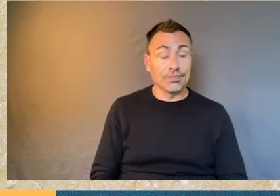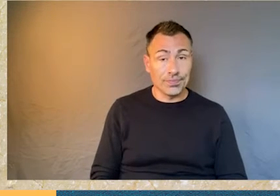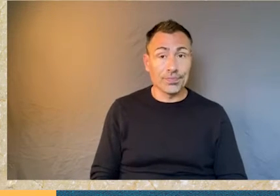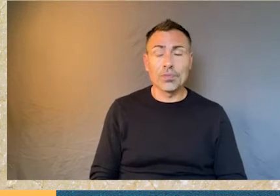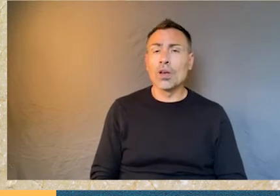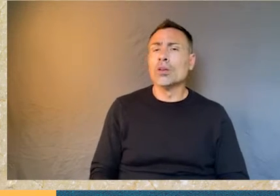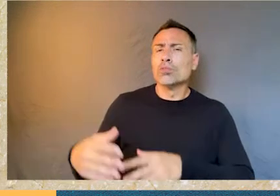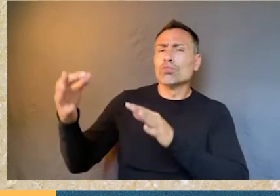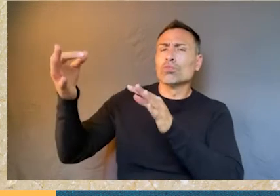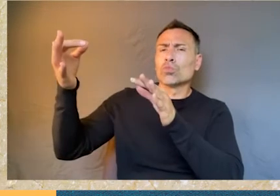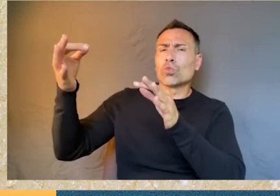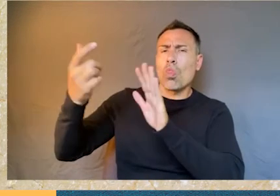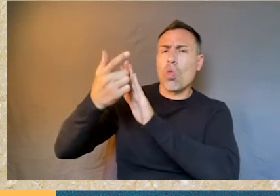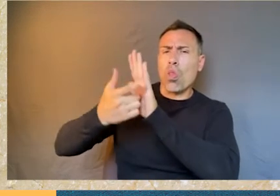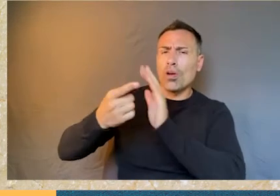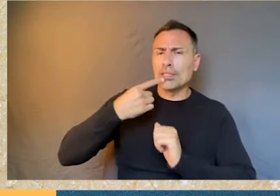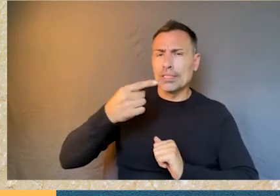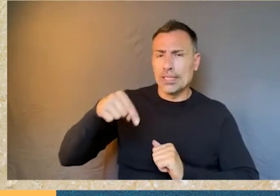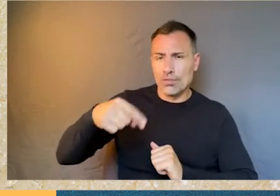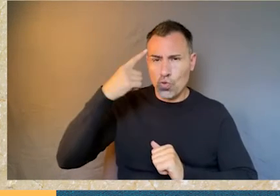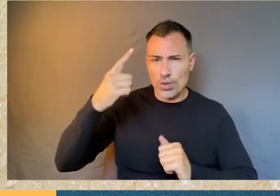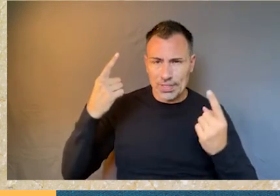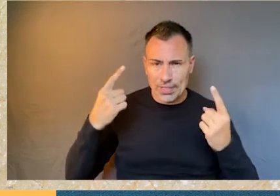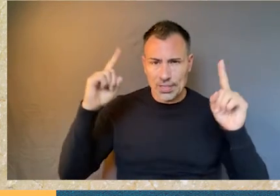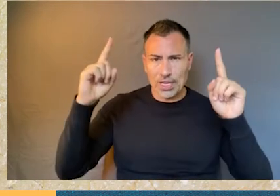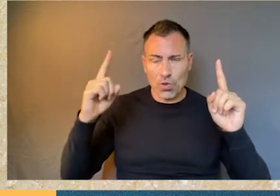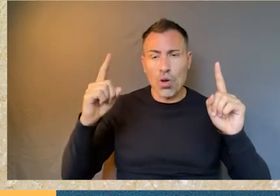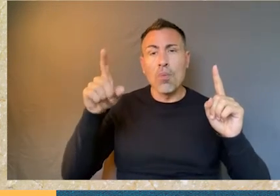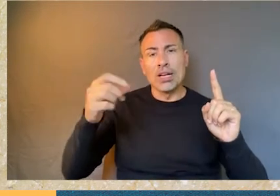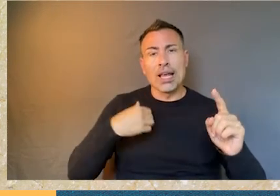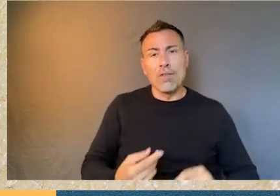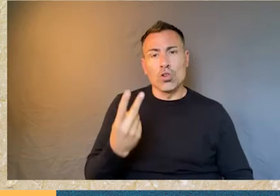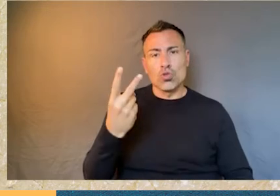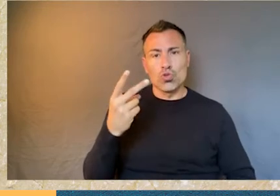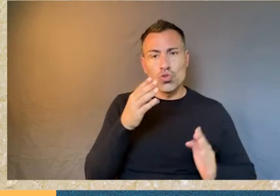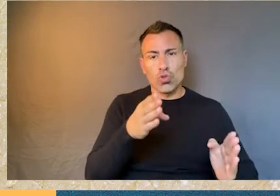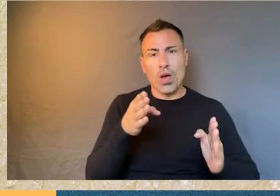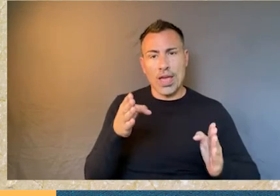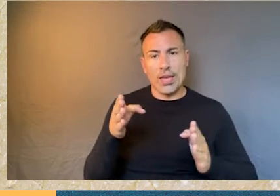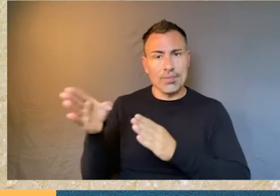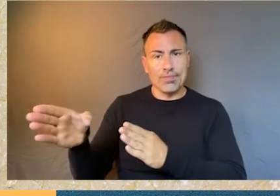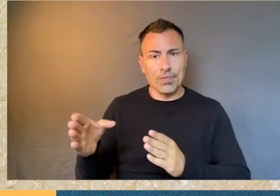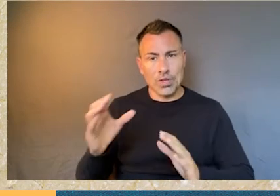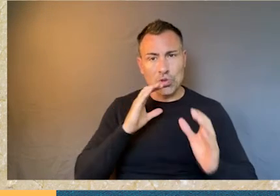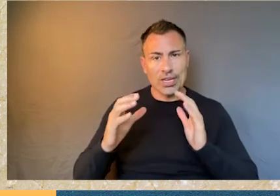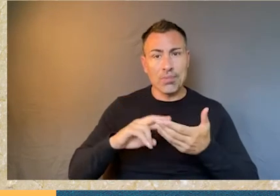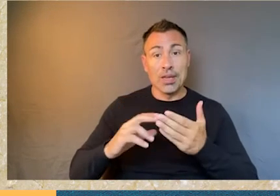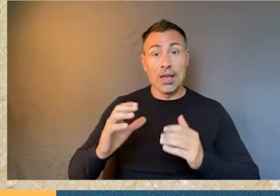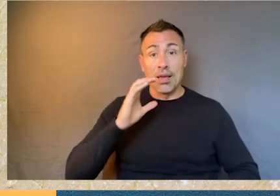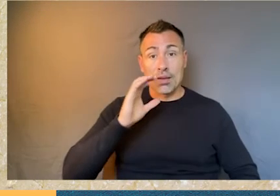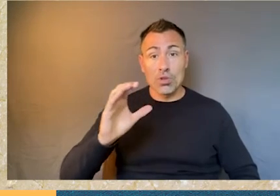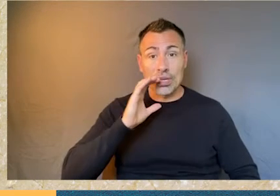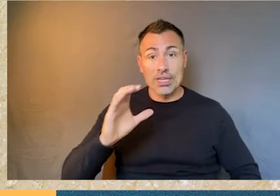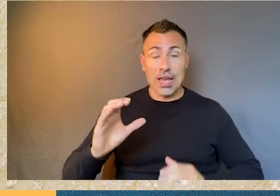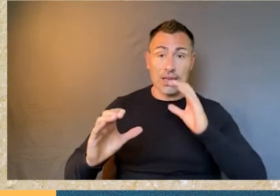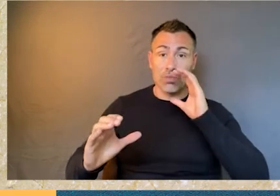effective communication, the accommodation must provide two-way communication. The person with the disability must be able to both receive...